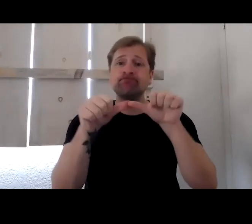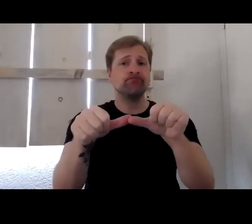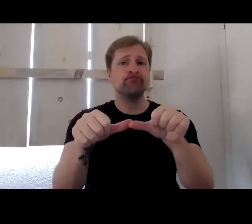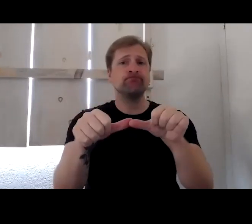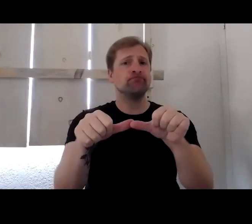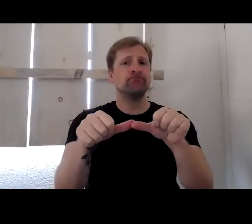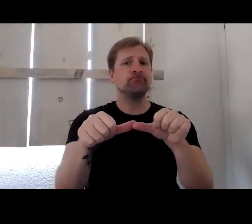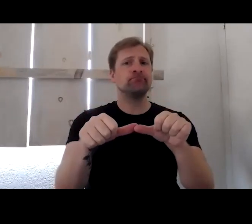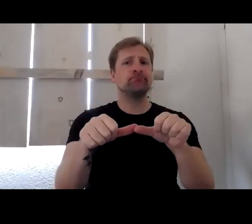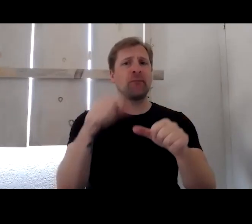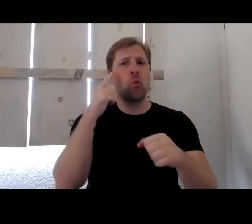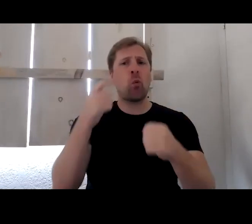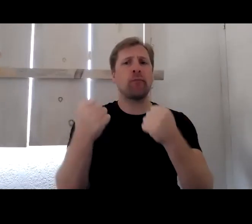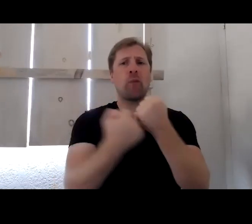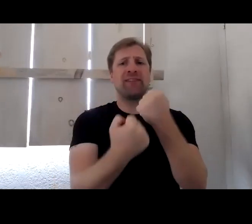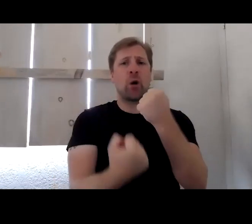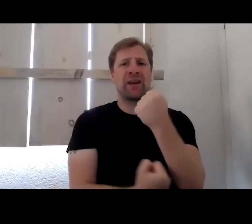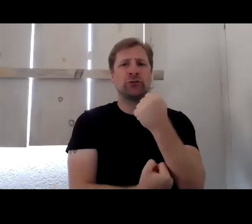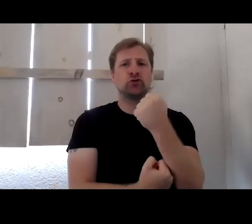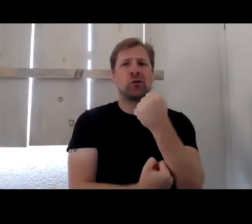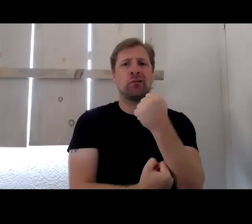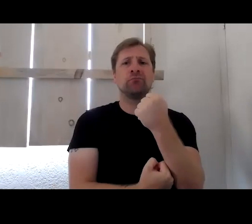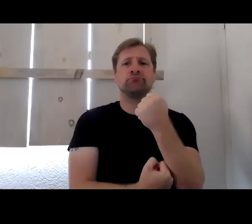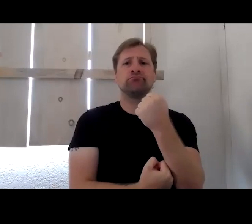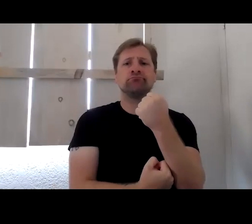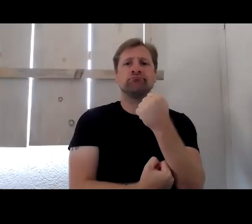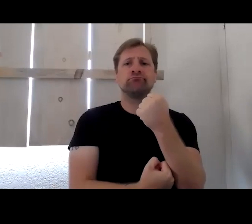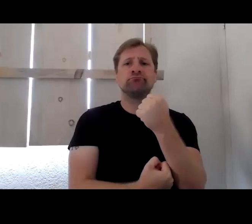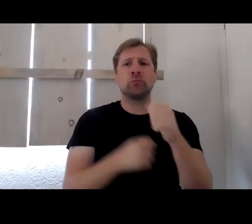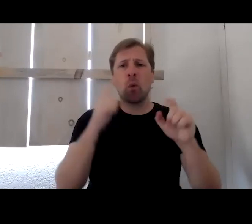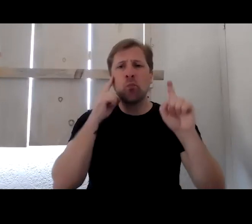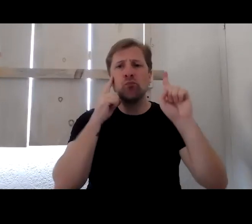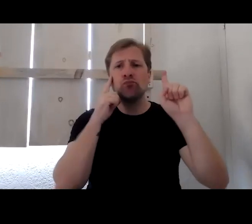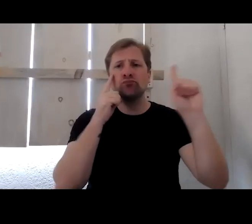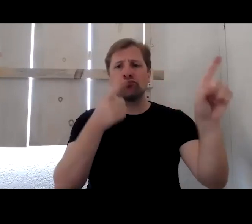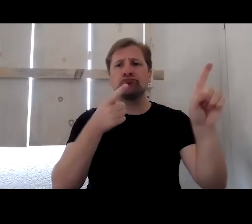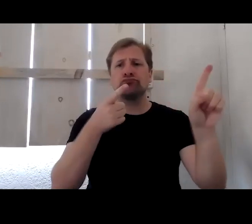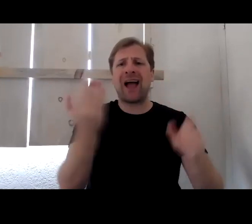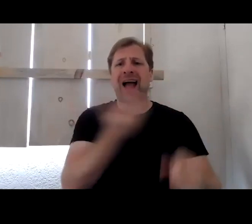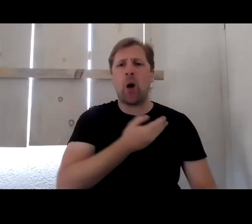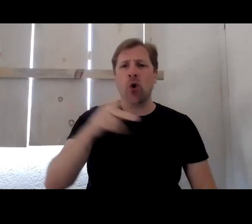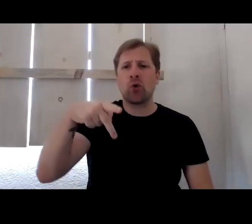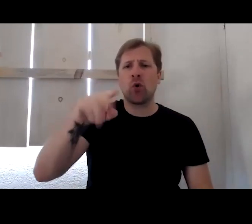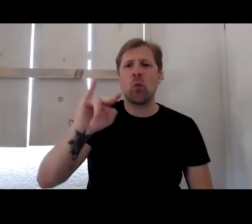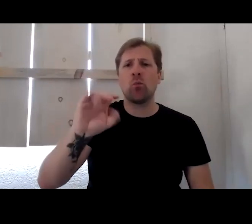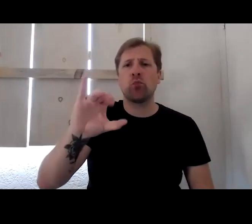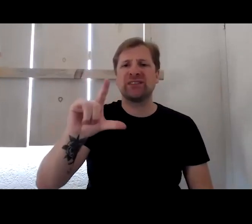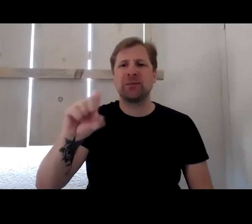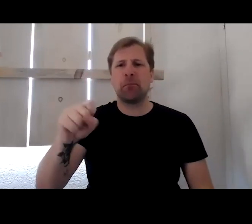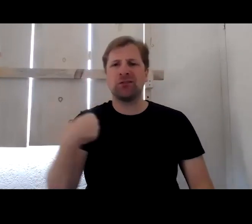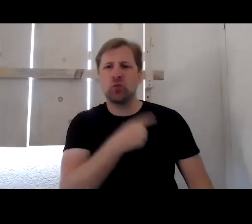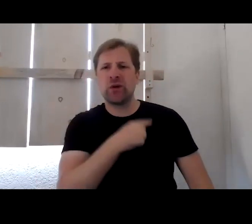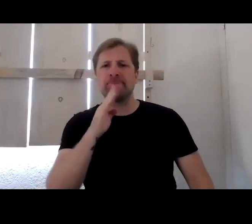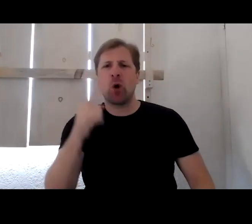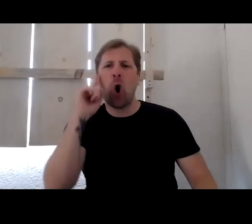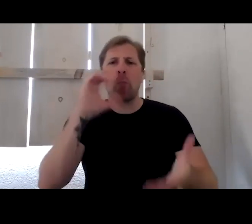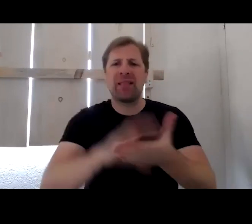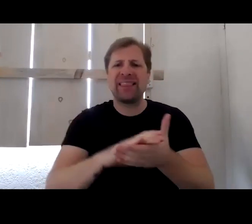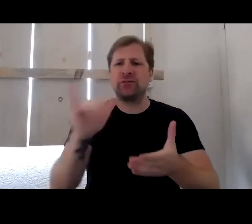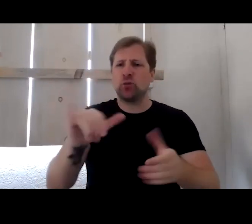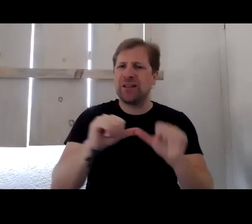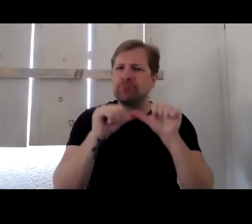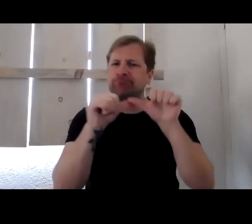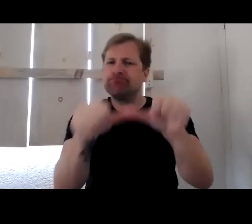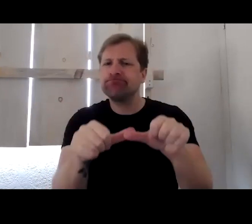principles. Bargaining is a back and forth process, and you have to give away some things that you originally put